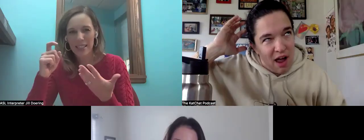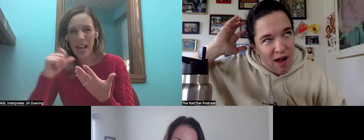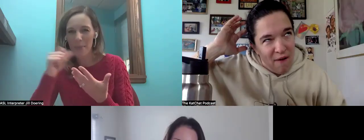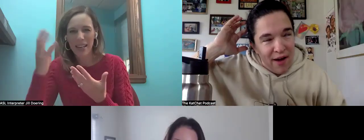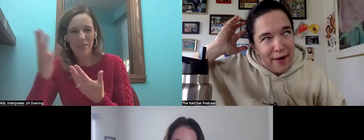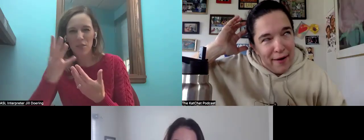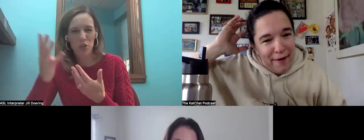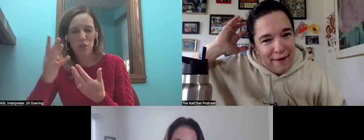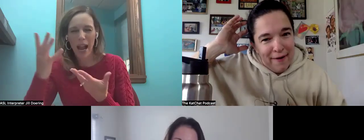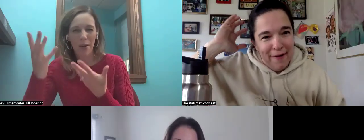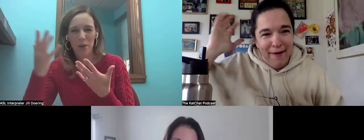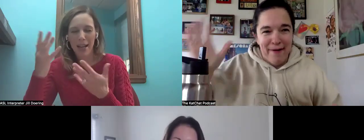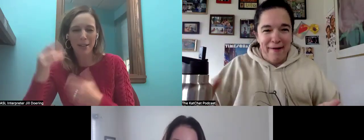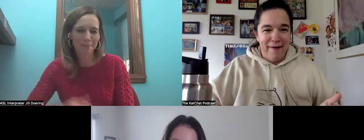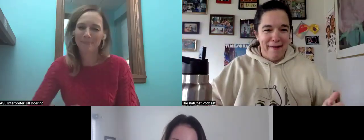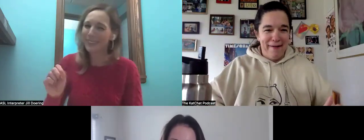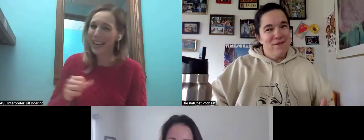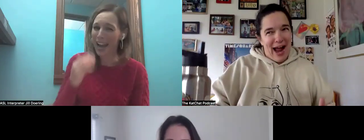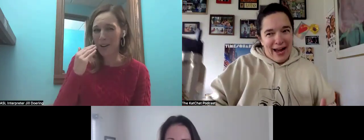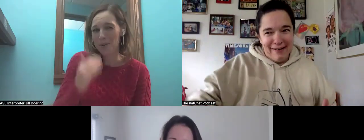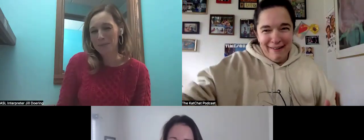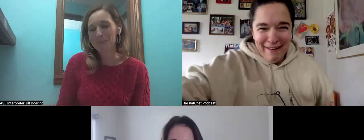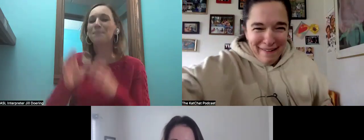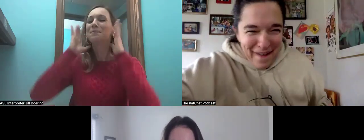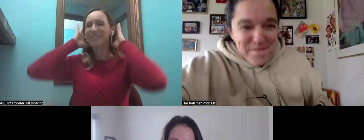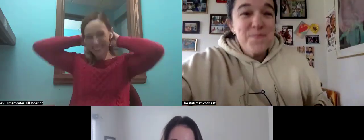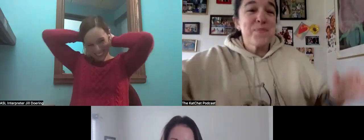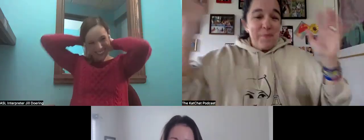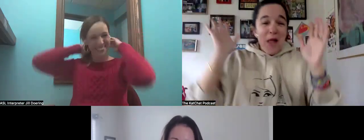services. I know. I know. Yeah. I know. Right.